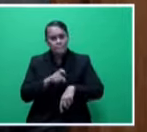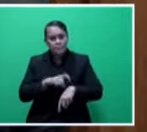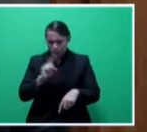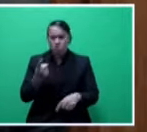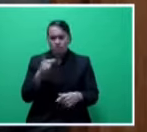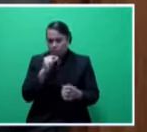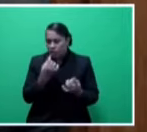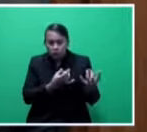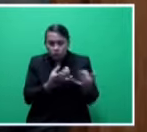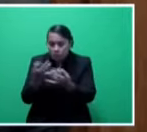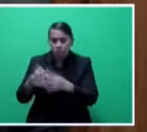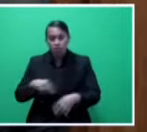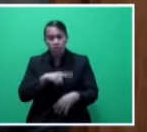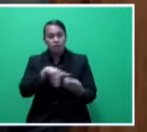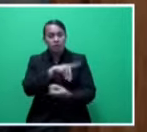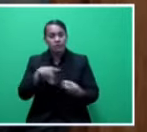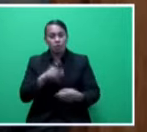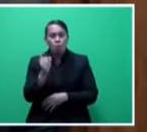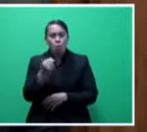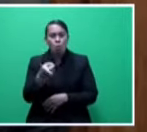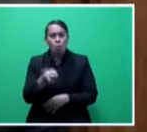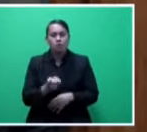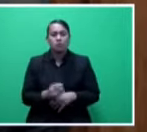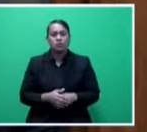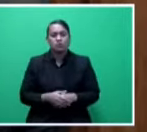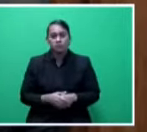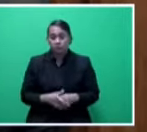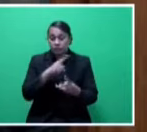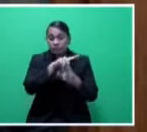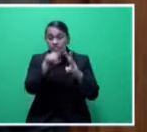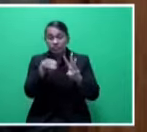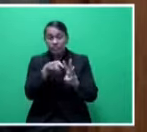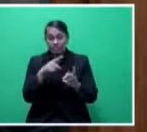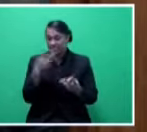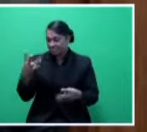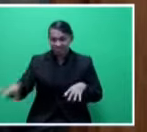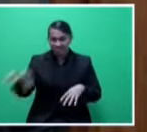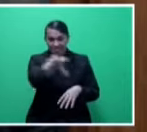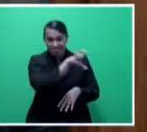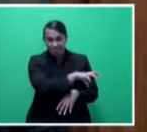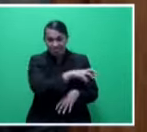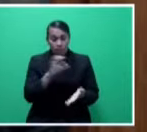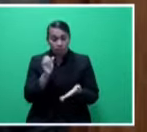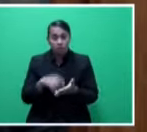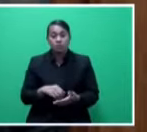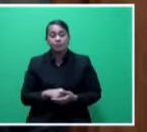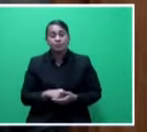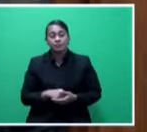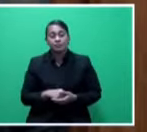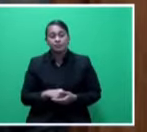of disaster warning systems. With the 3 radars positioned in the 3 key geographic points in Fiji,